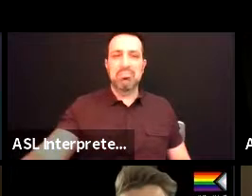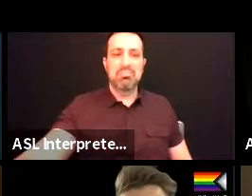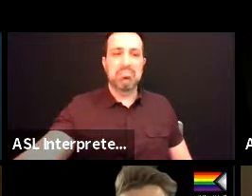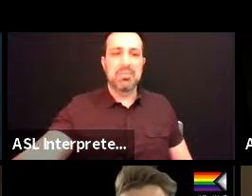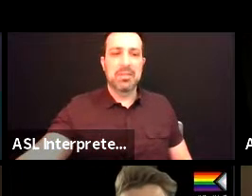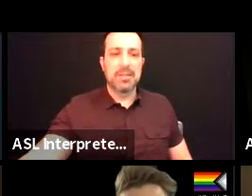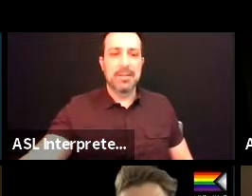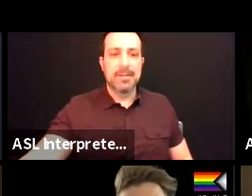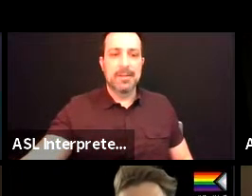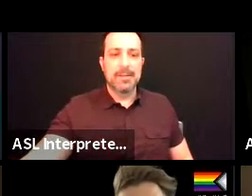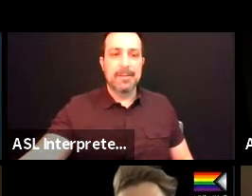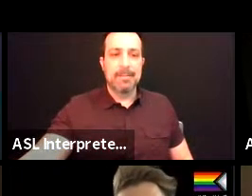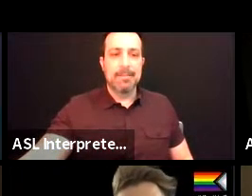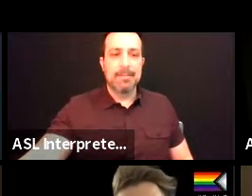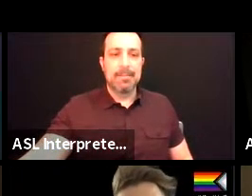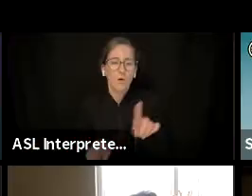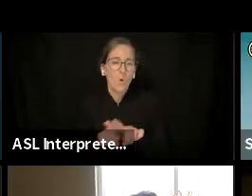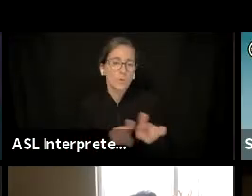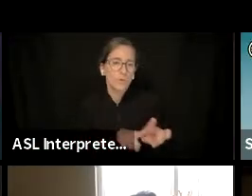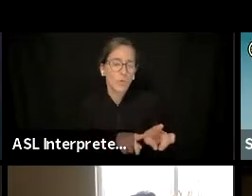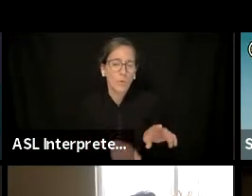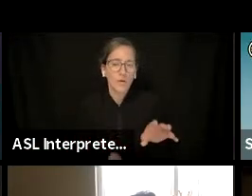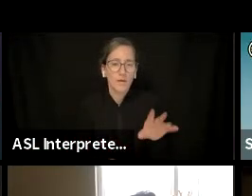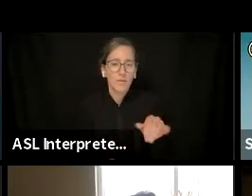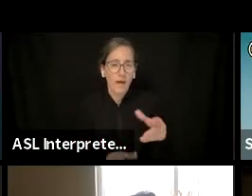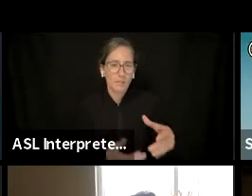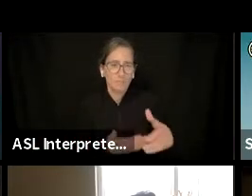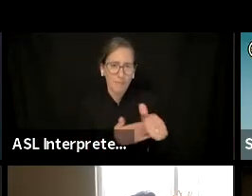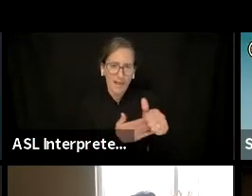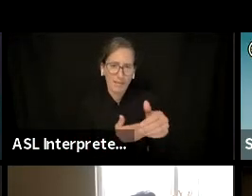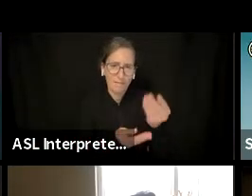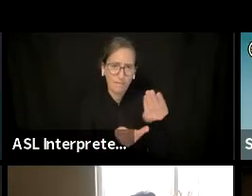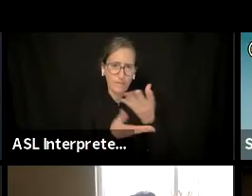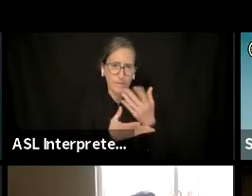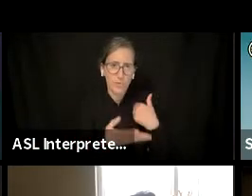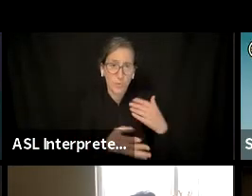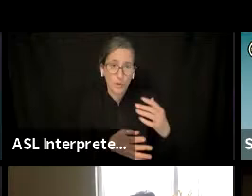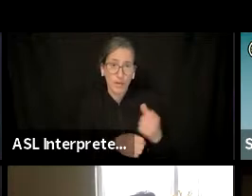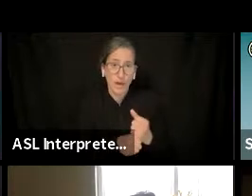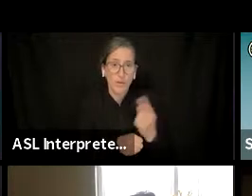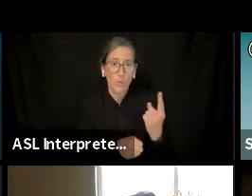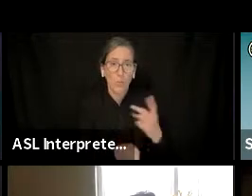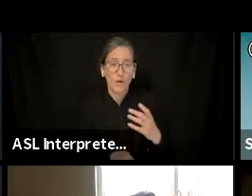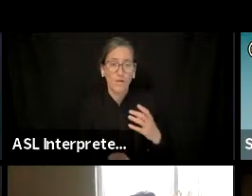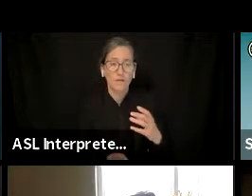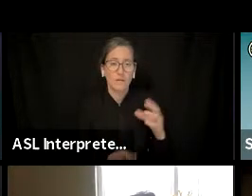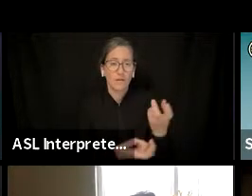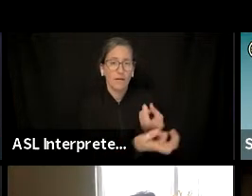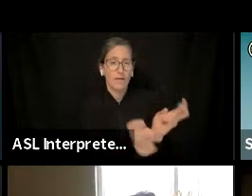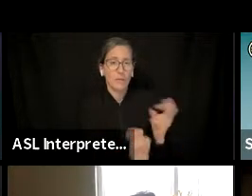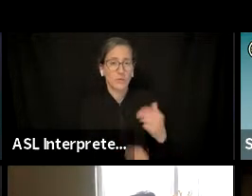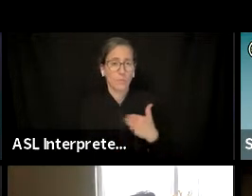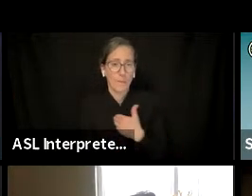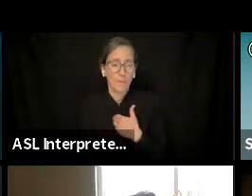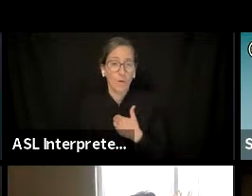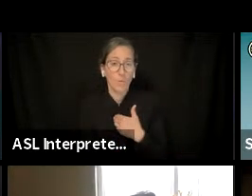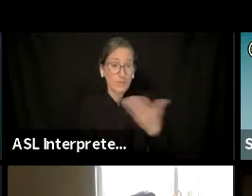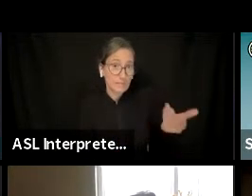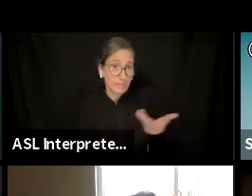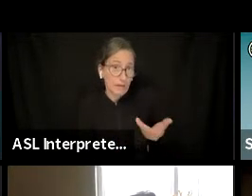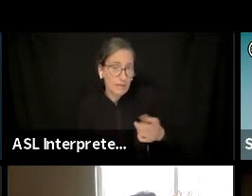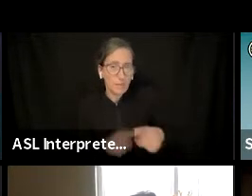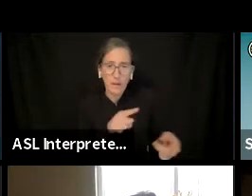Also in that, the packet we received, one of the council members was invited, but he declined. What was the reason behind him